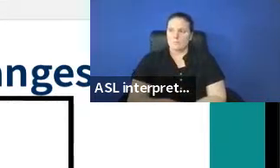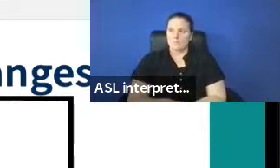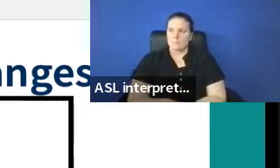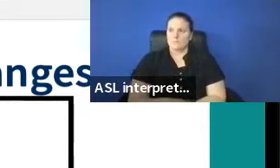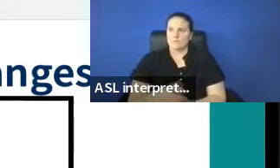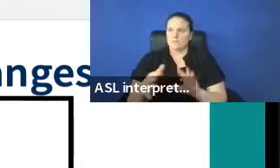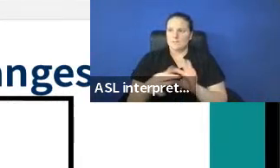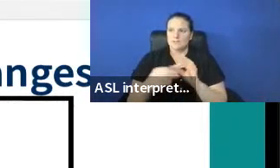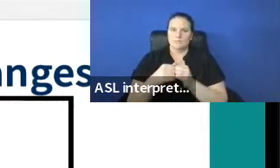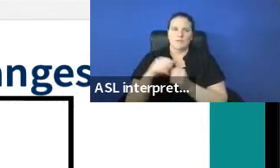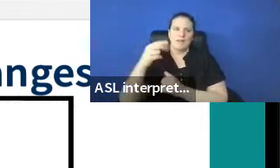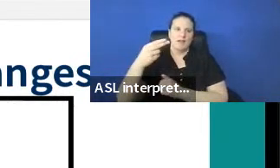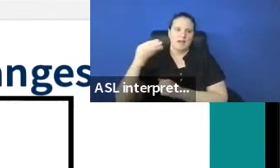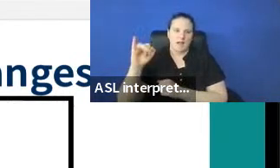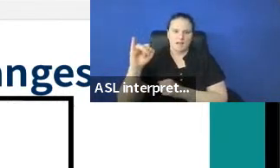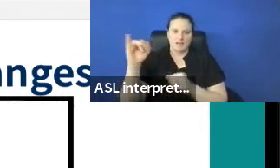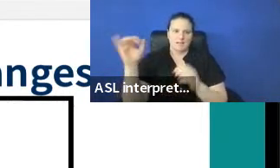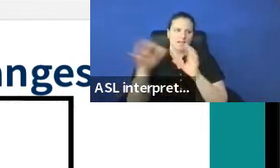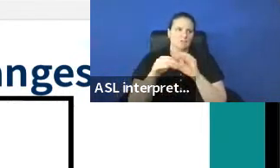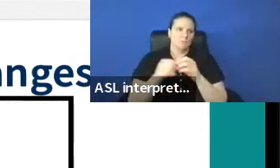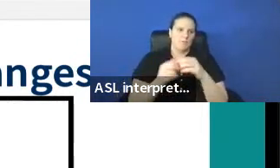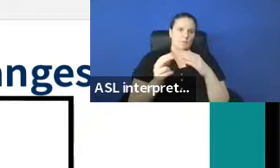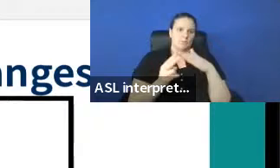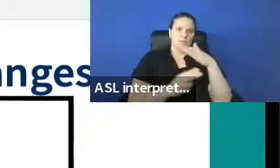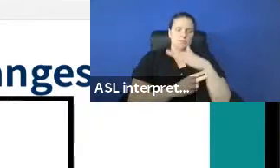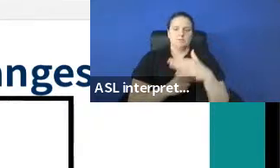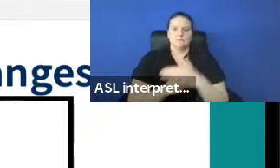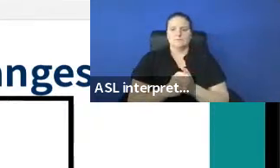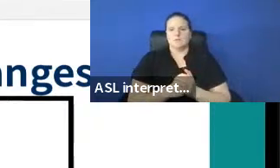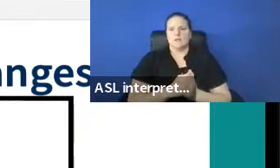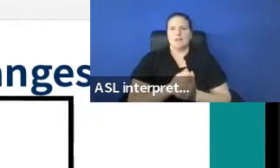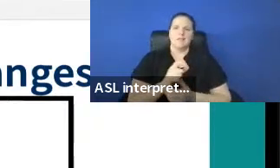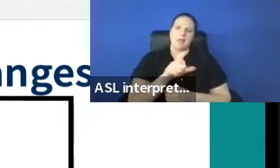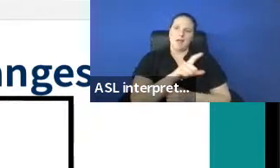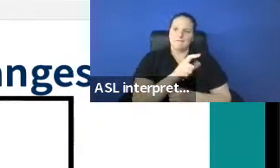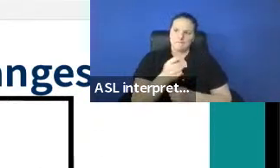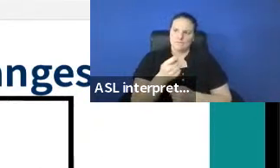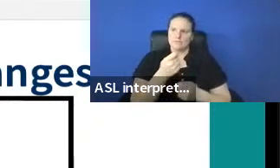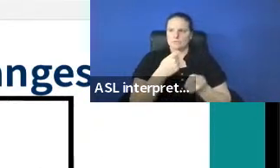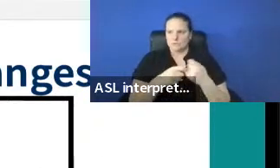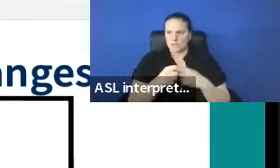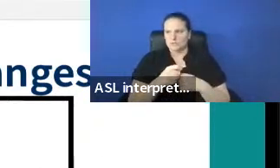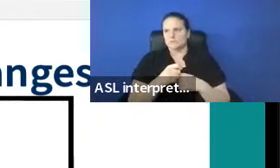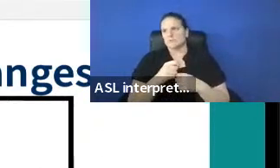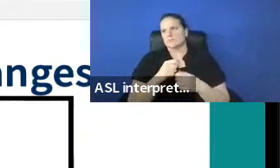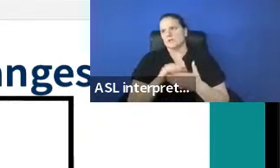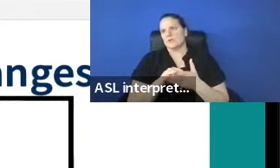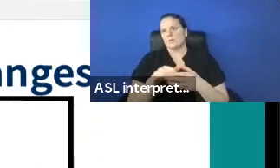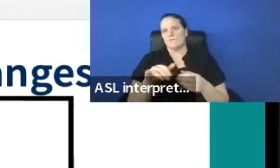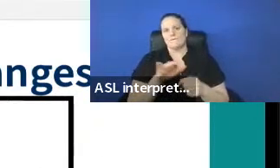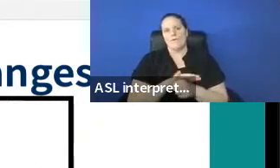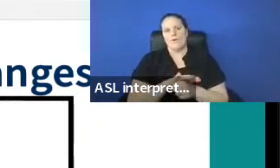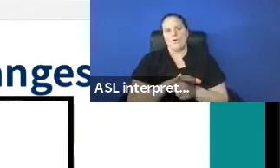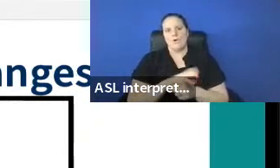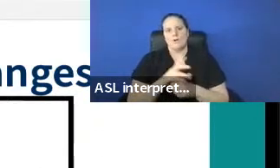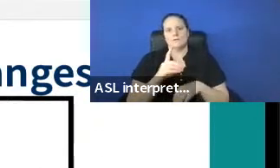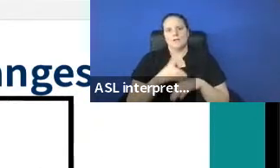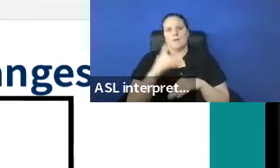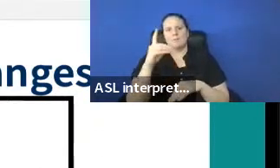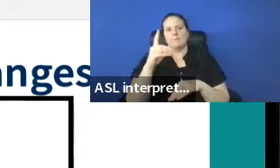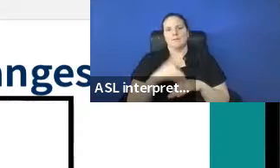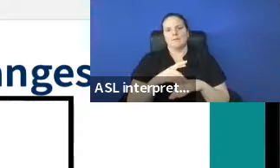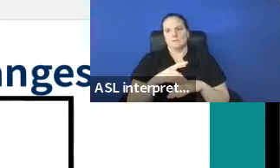connection across the bridge. So on the left is the interchange that is what we call the full folded diamond